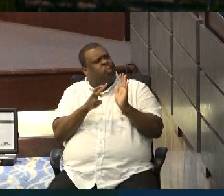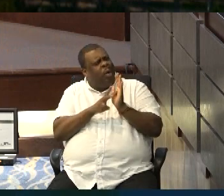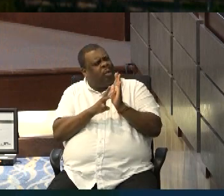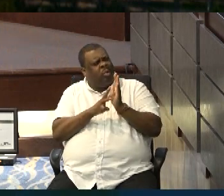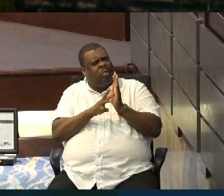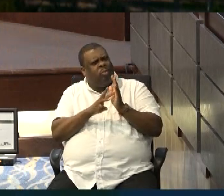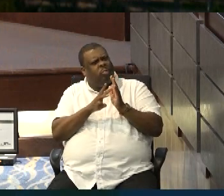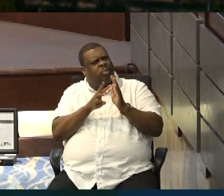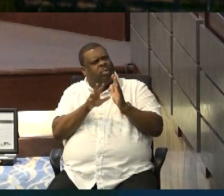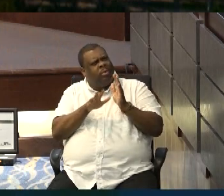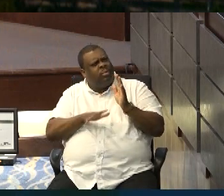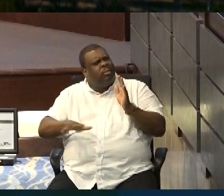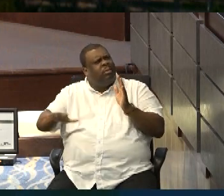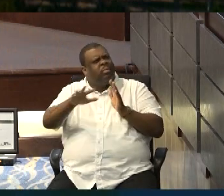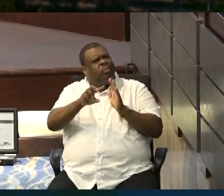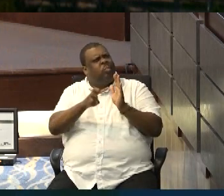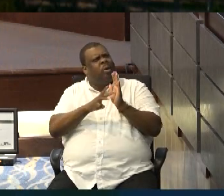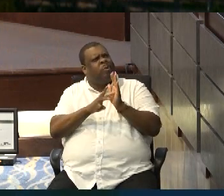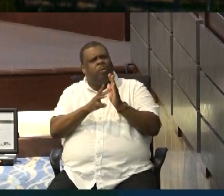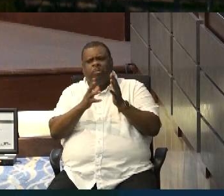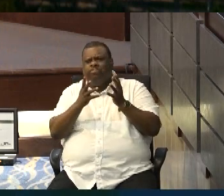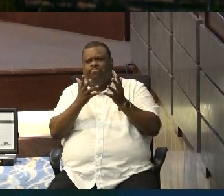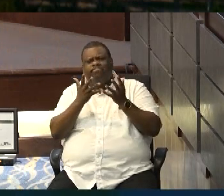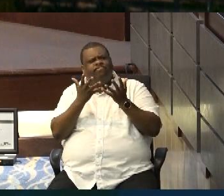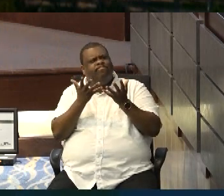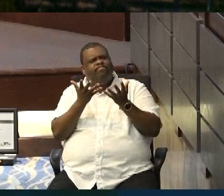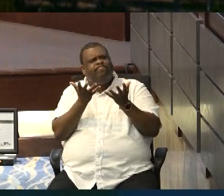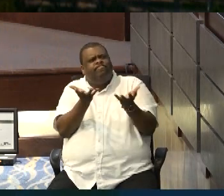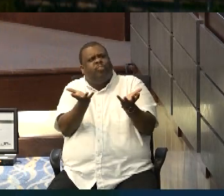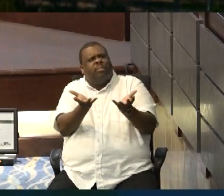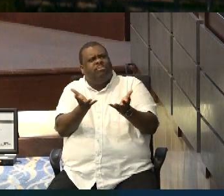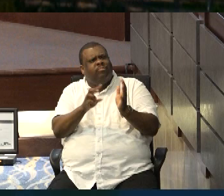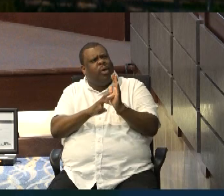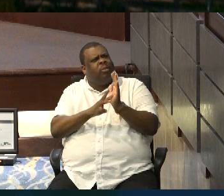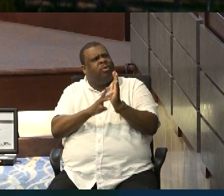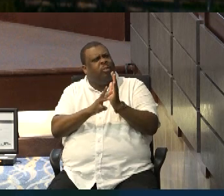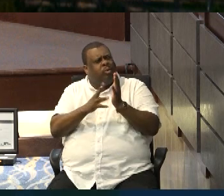as a council, you're very pro-development, pro-business. You want the